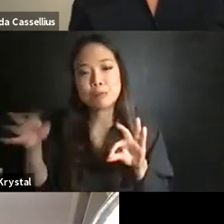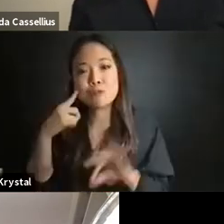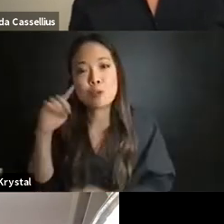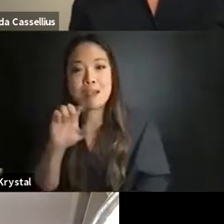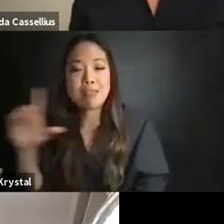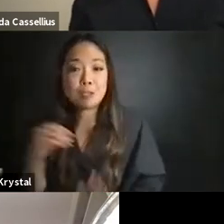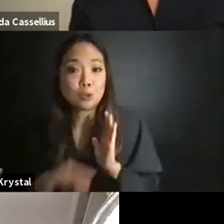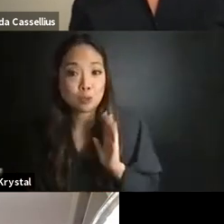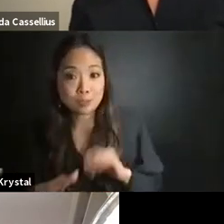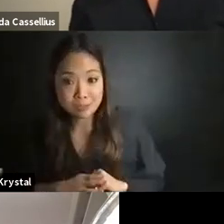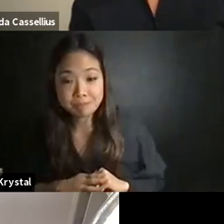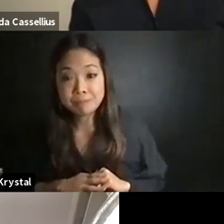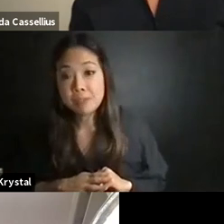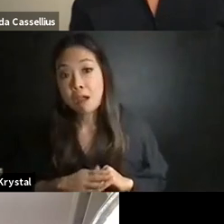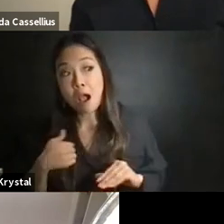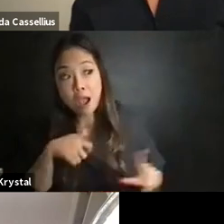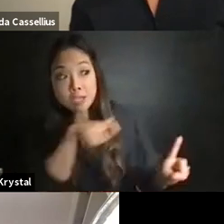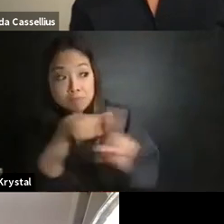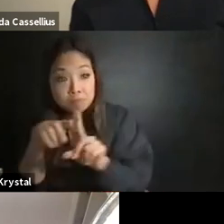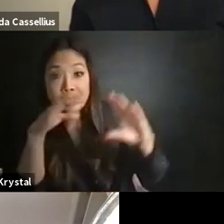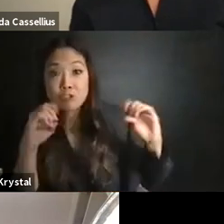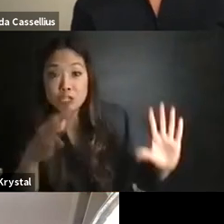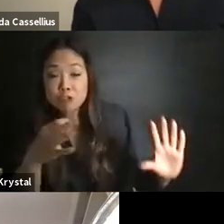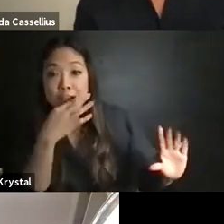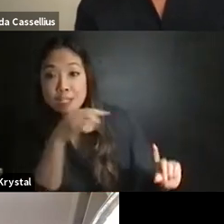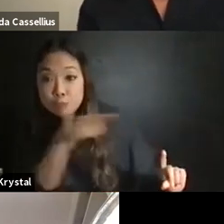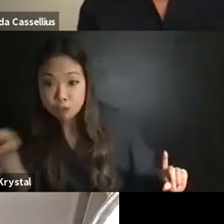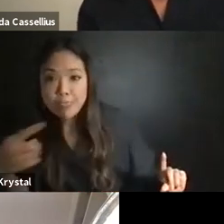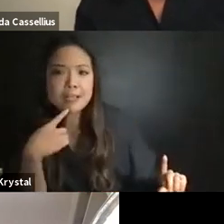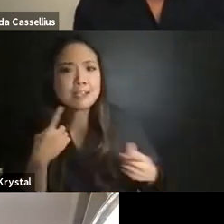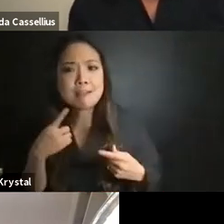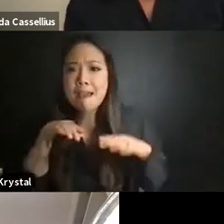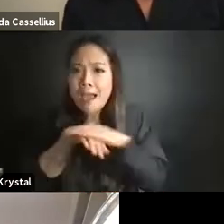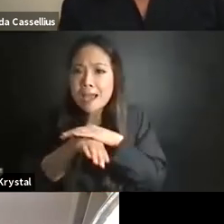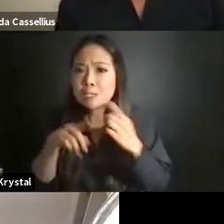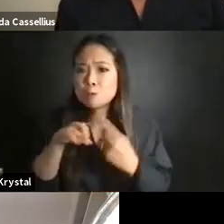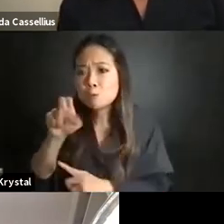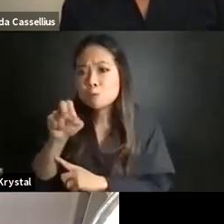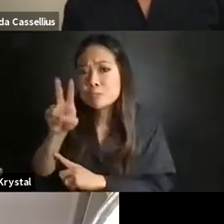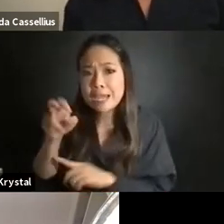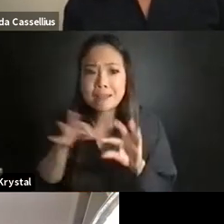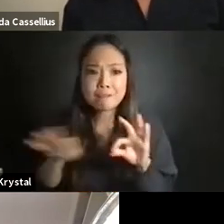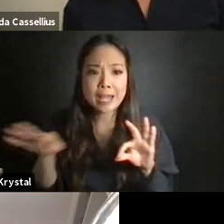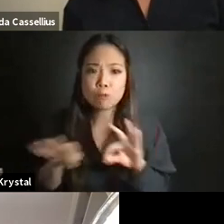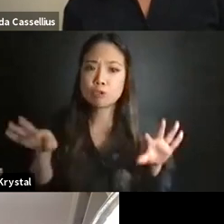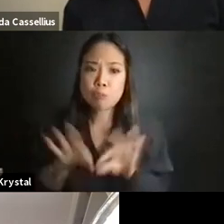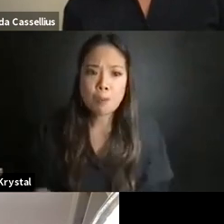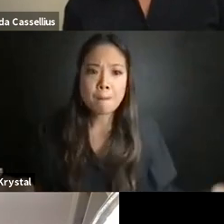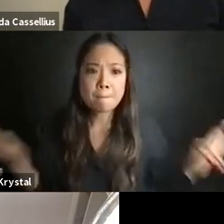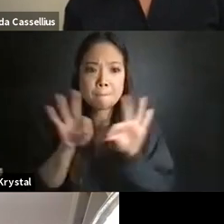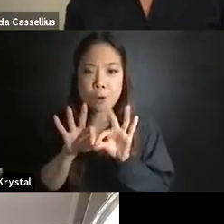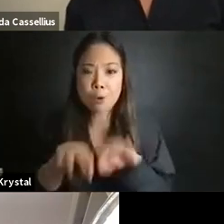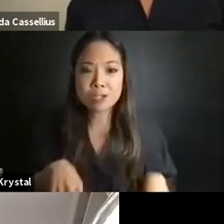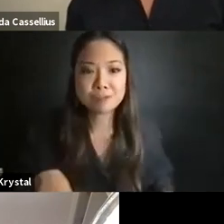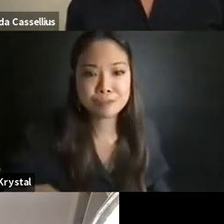the education experts that i talk to say that access to native language is critically important as a building block for learning